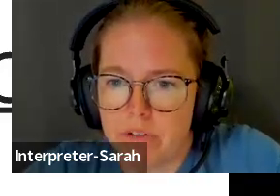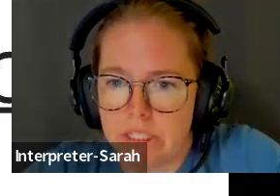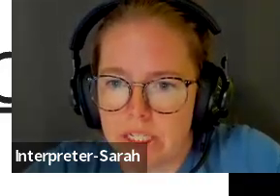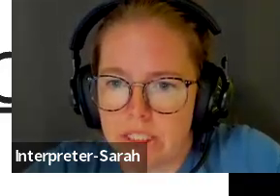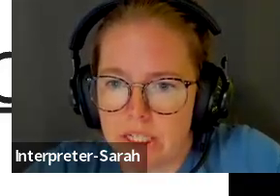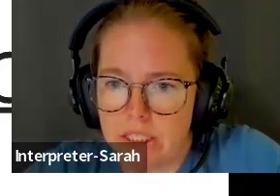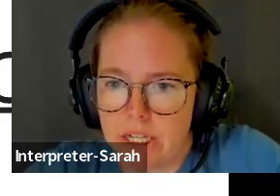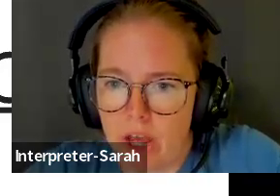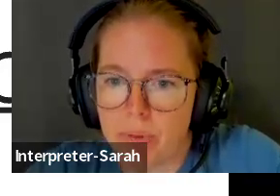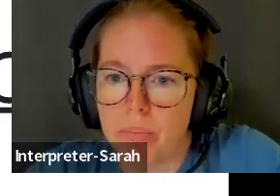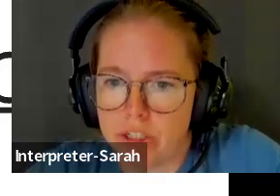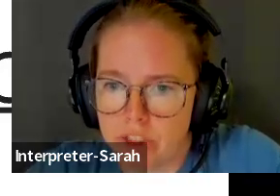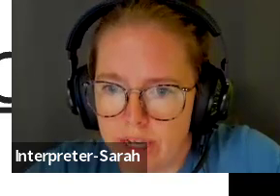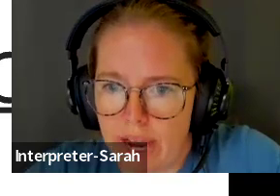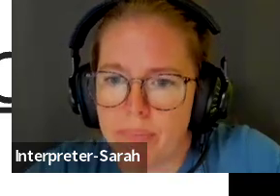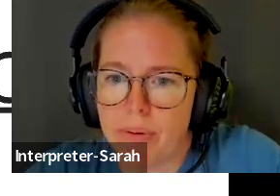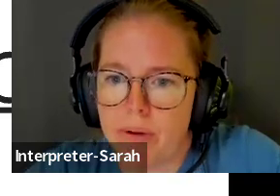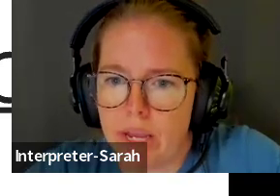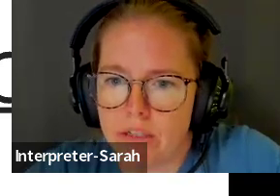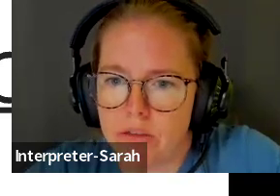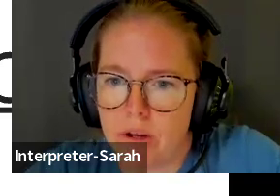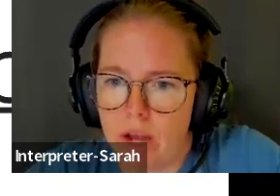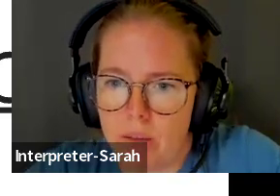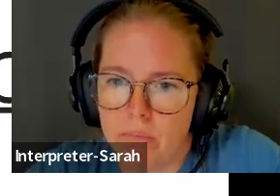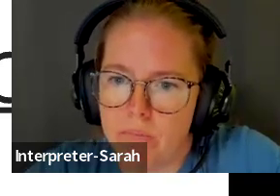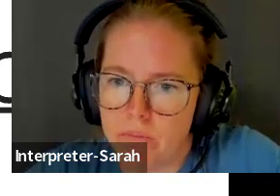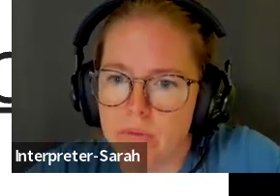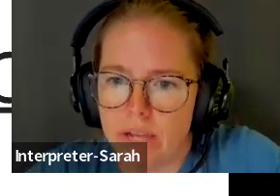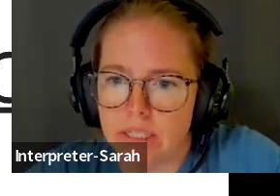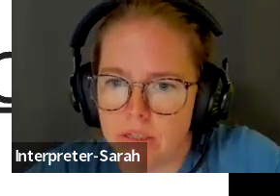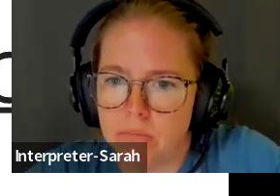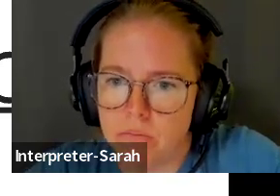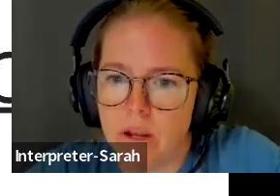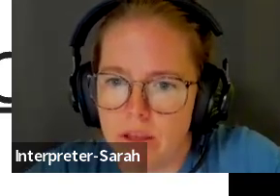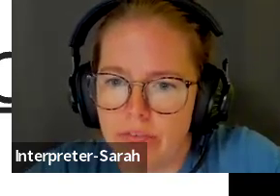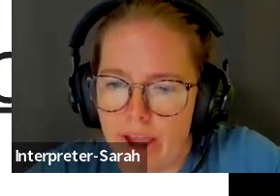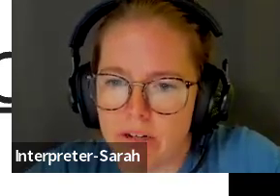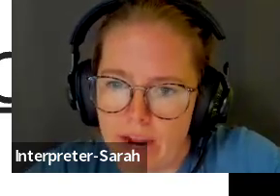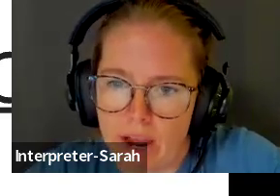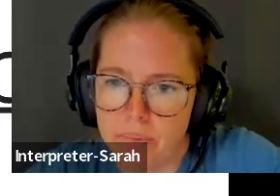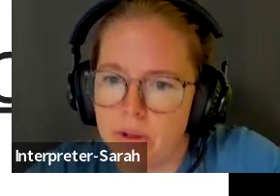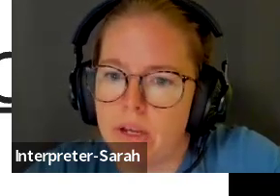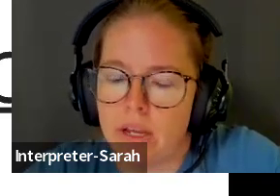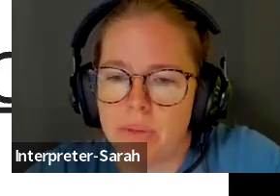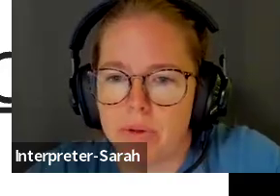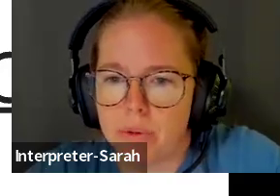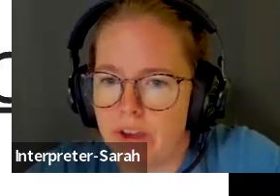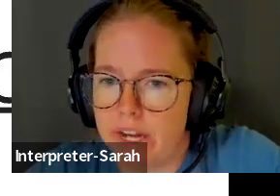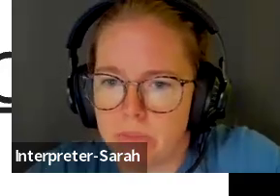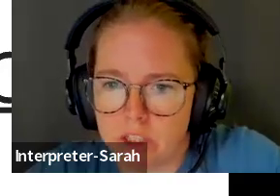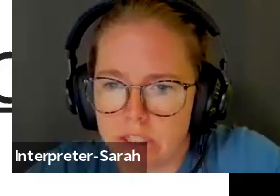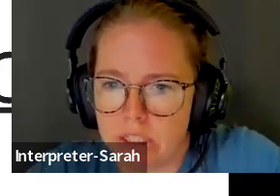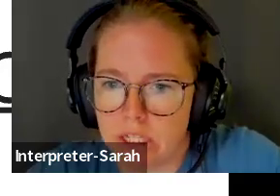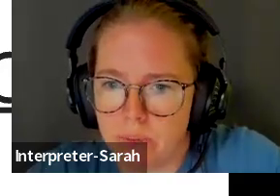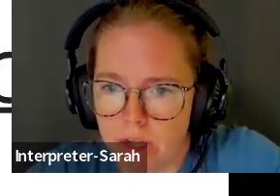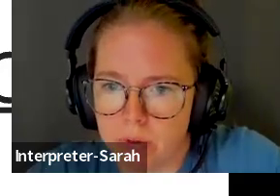within deaf services is to help bridge the gap and lessen that gap and be able to